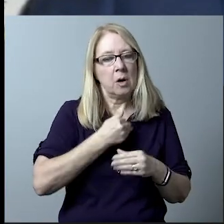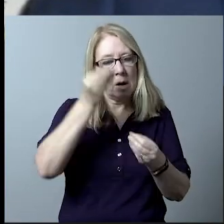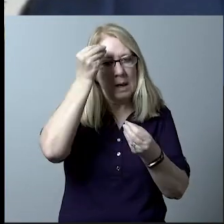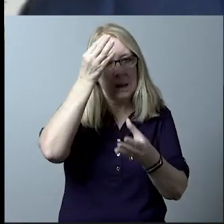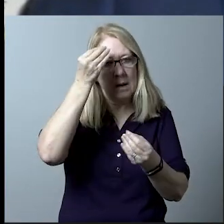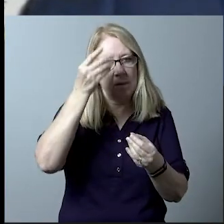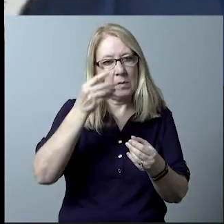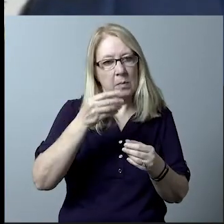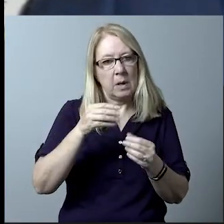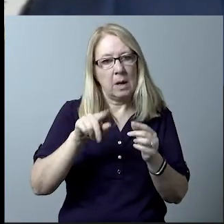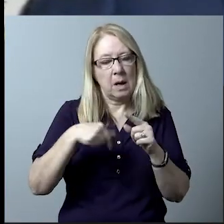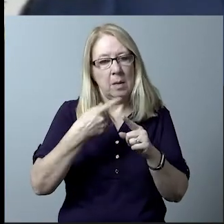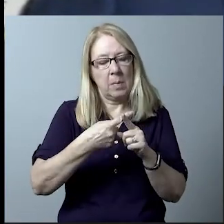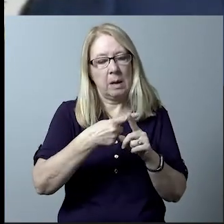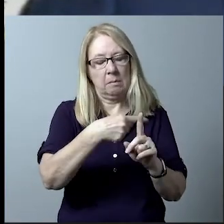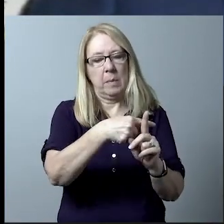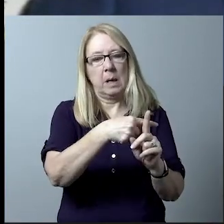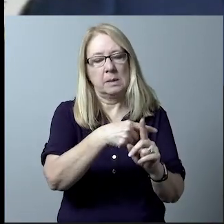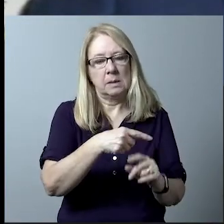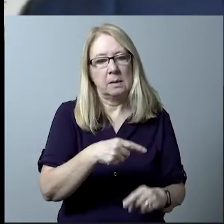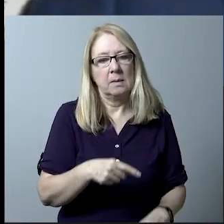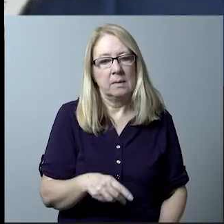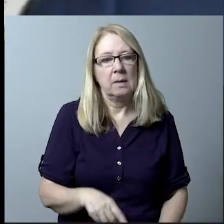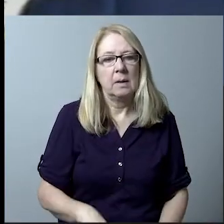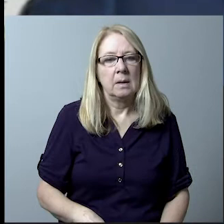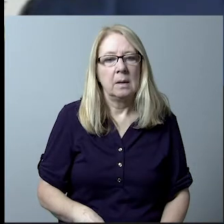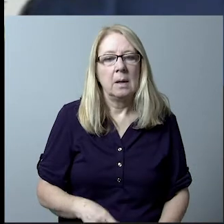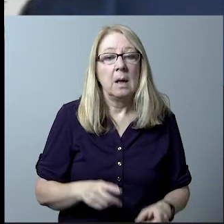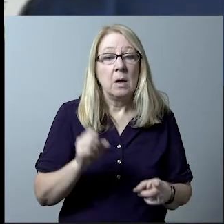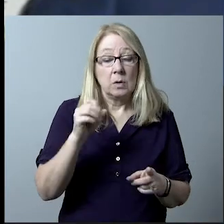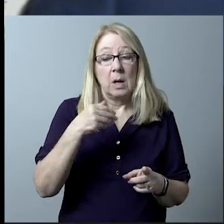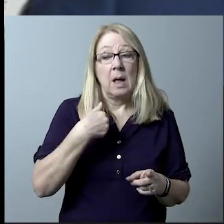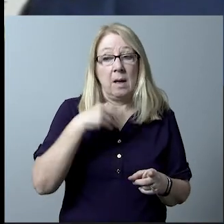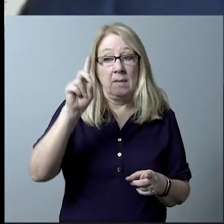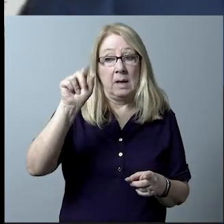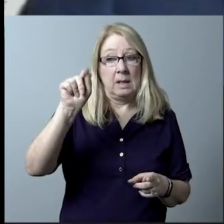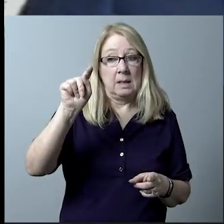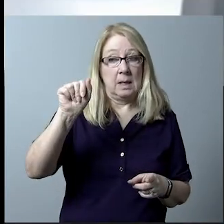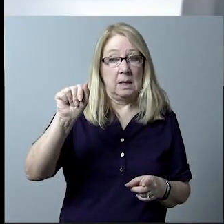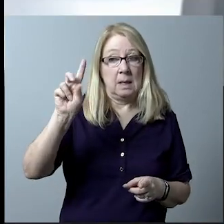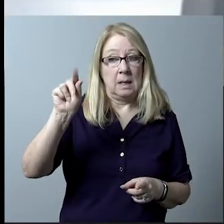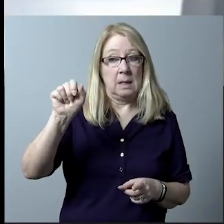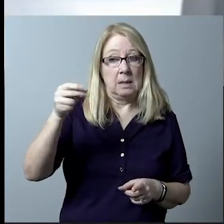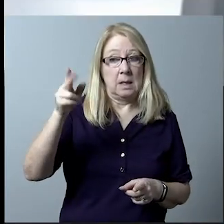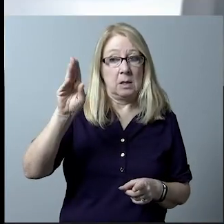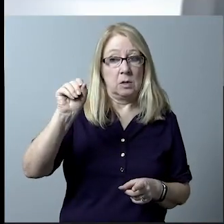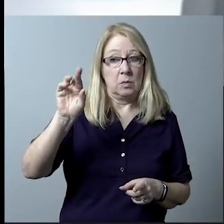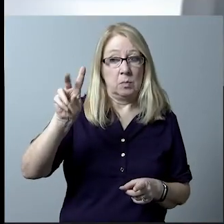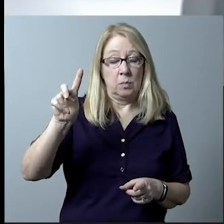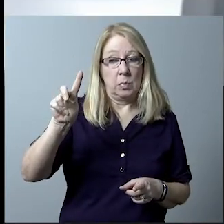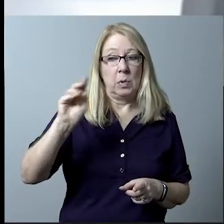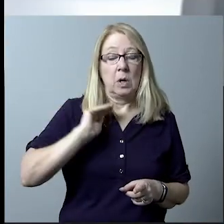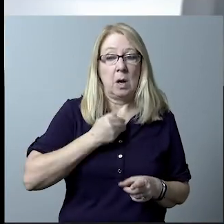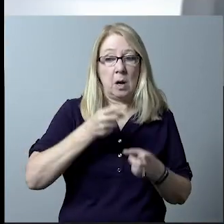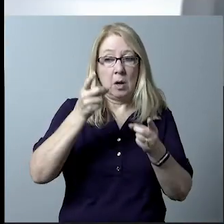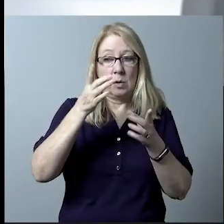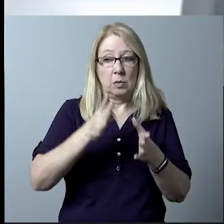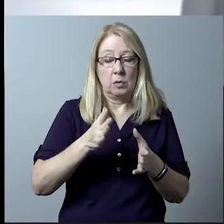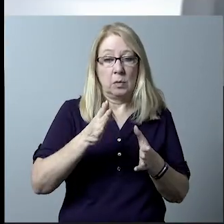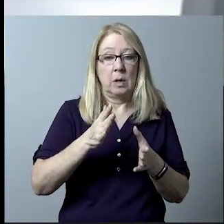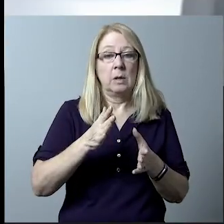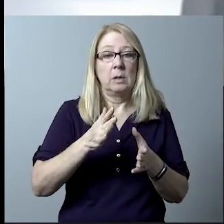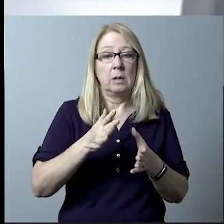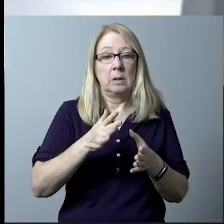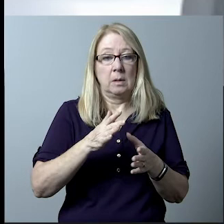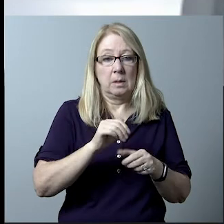to help share information about positive COVID results on campus? Sure. So there is the data dashboard that Billy Joe Baptiste,